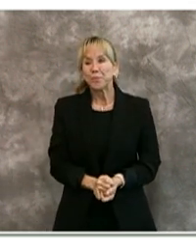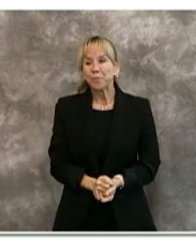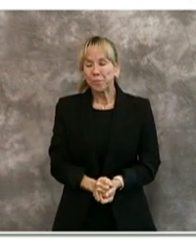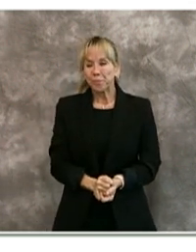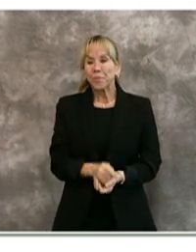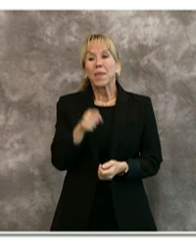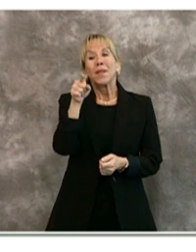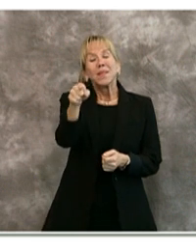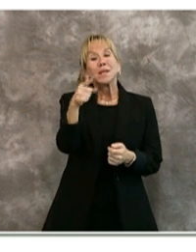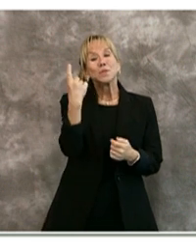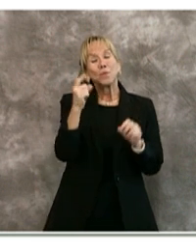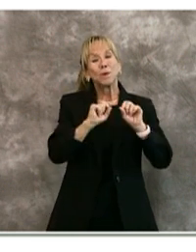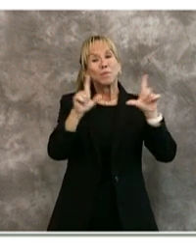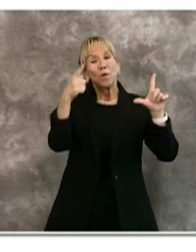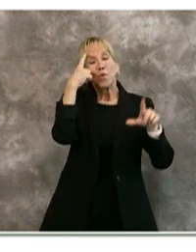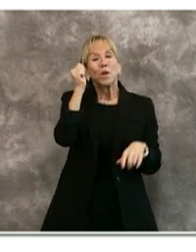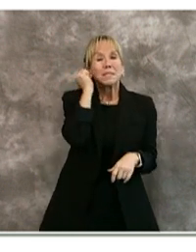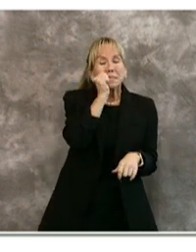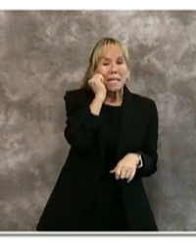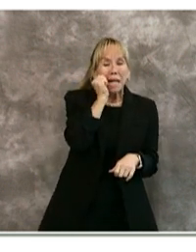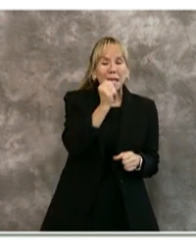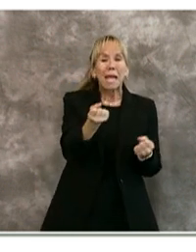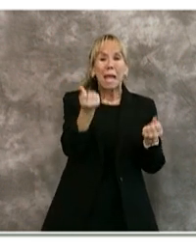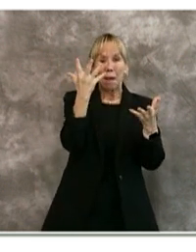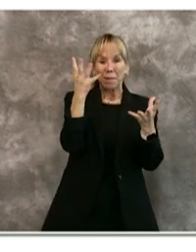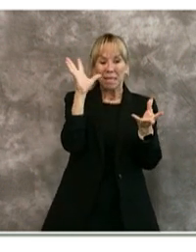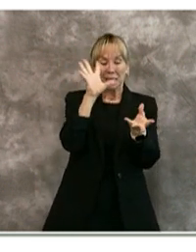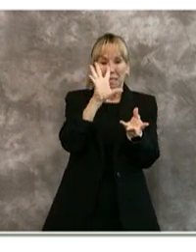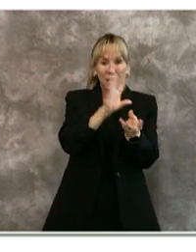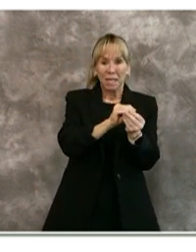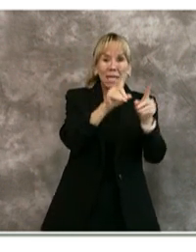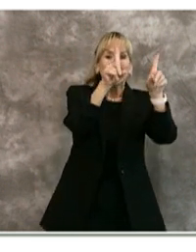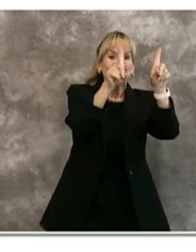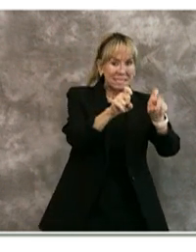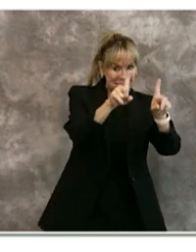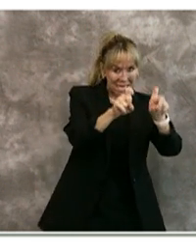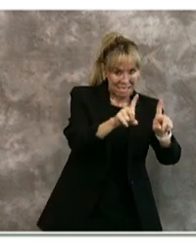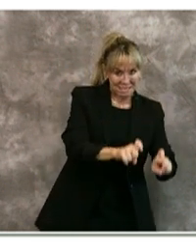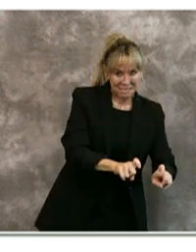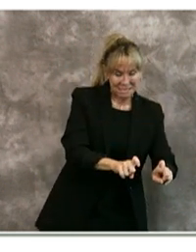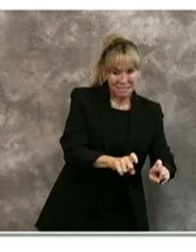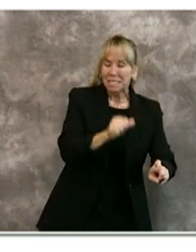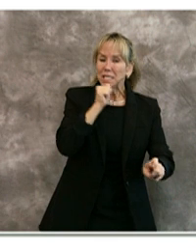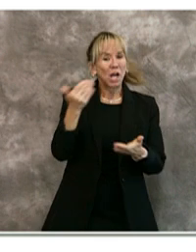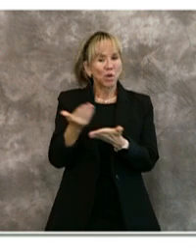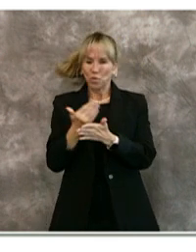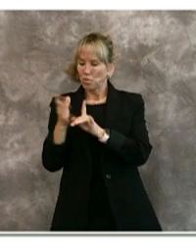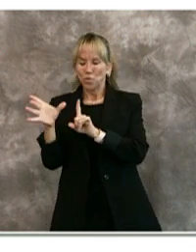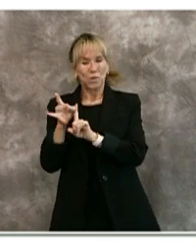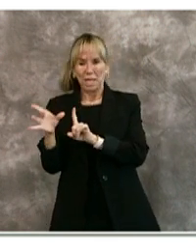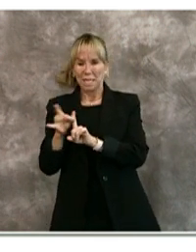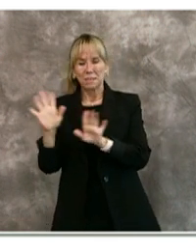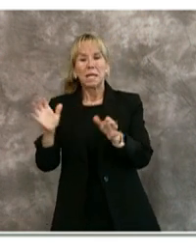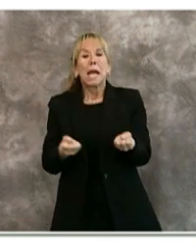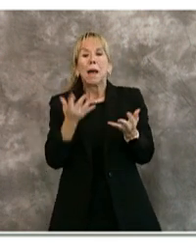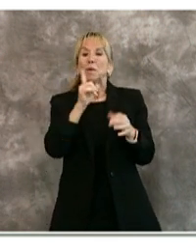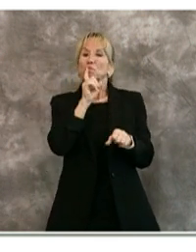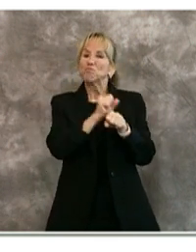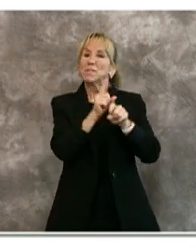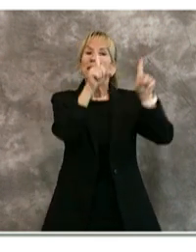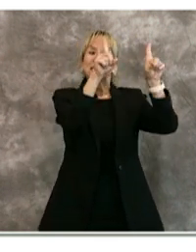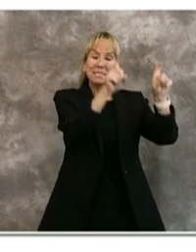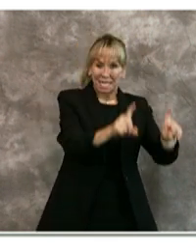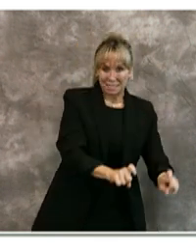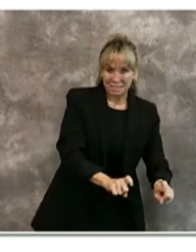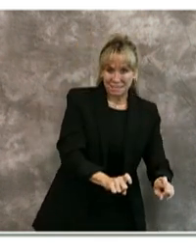the daily number of overall tests performed, not the new cases, but just the overall number of